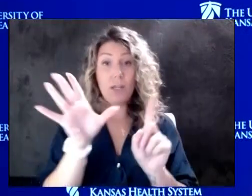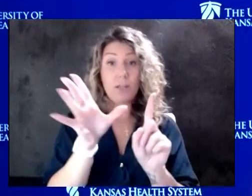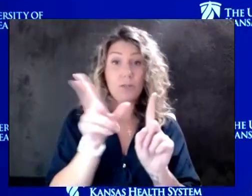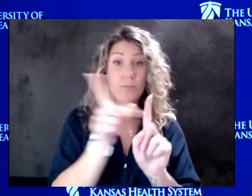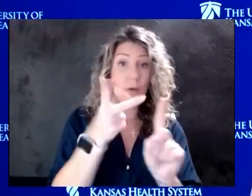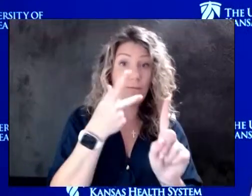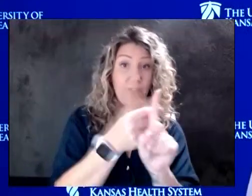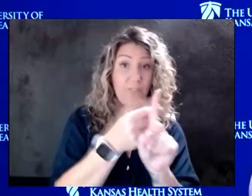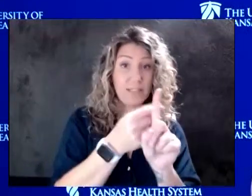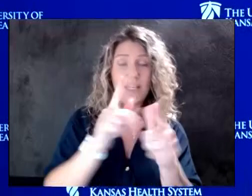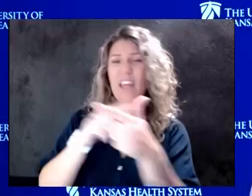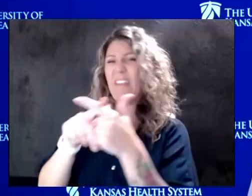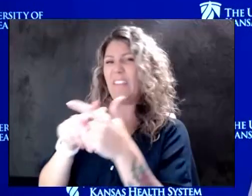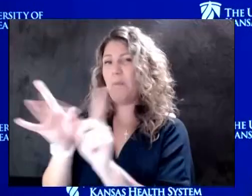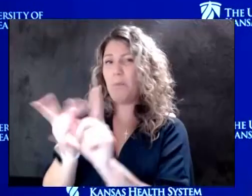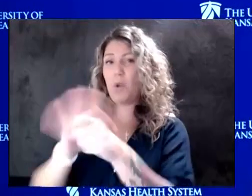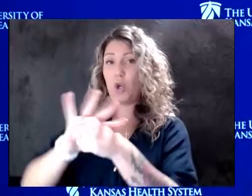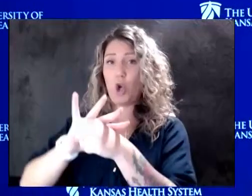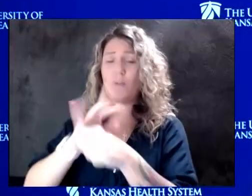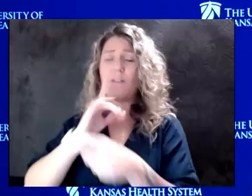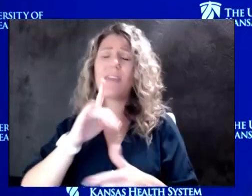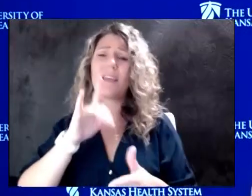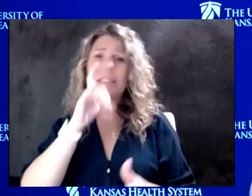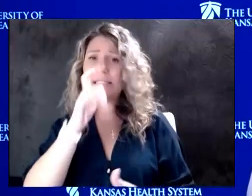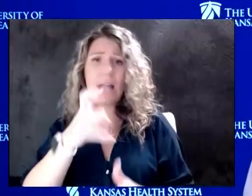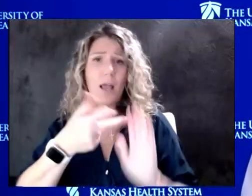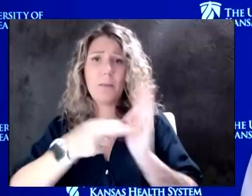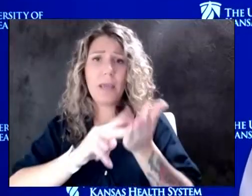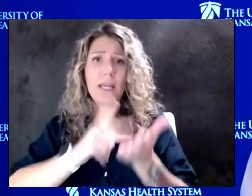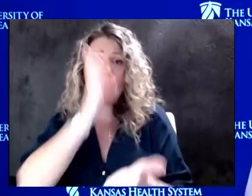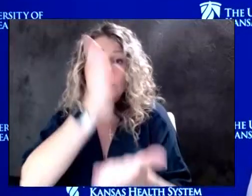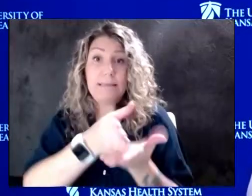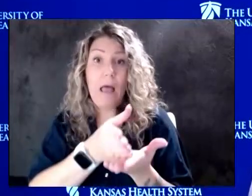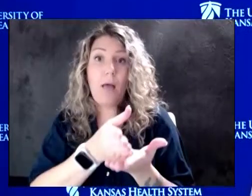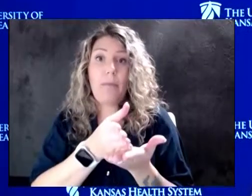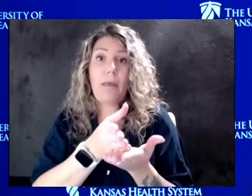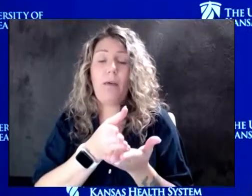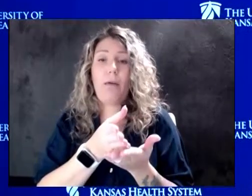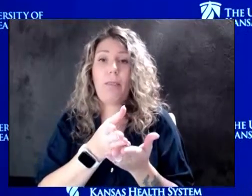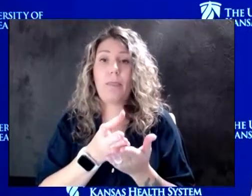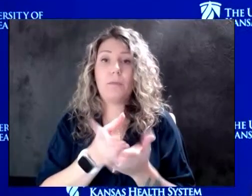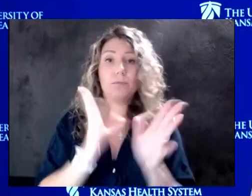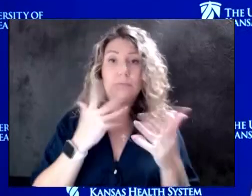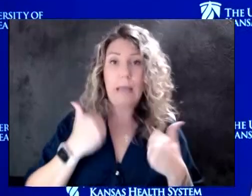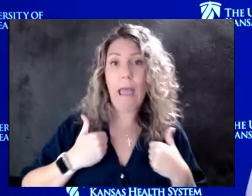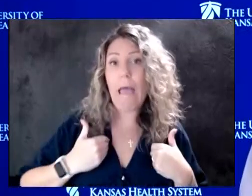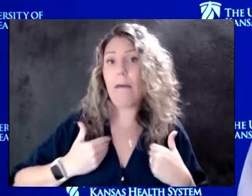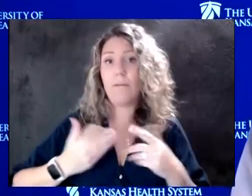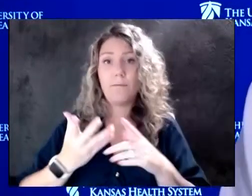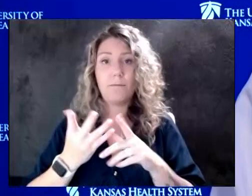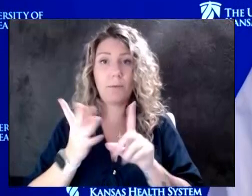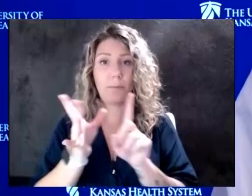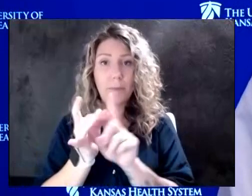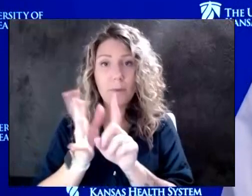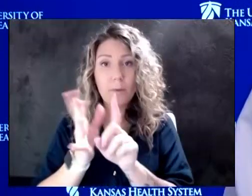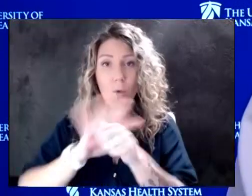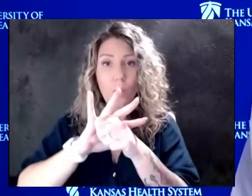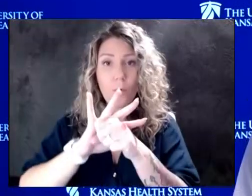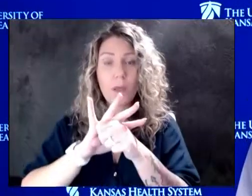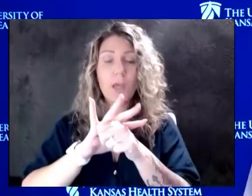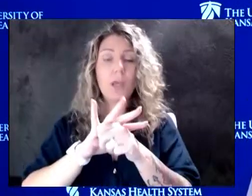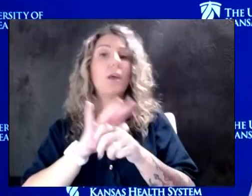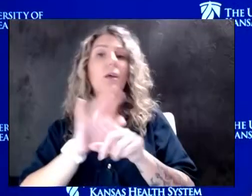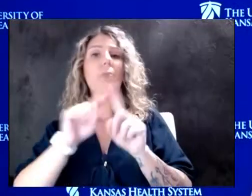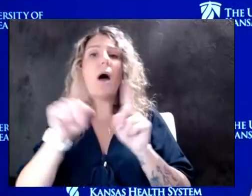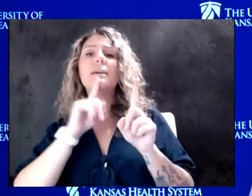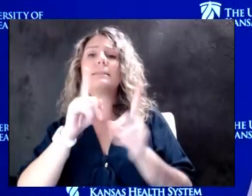prevent and decrease your risk of that whole spectrum of disease, whether it's feeling ill for 2 or 3 days, or whether it's the more severe